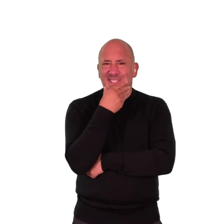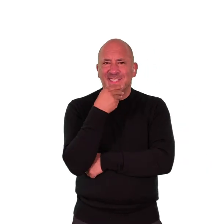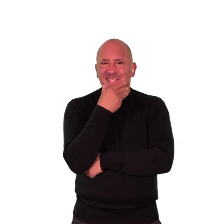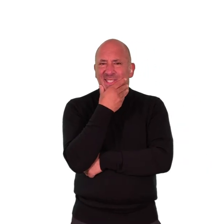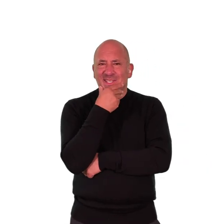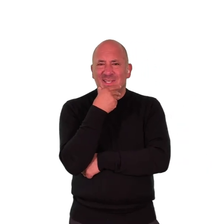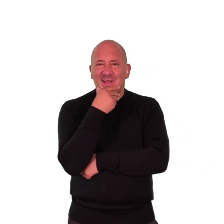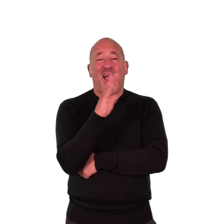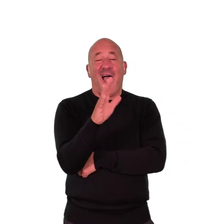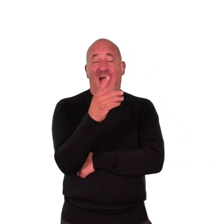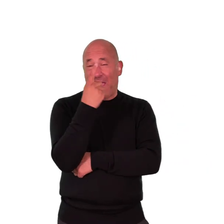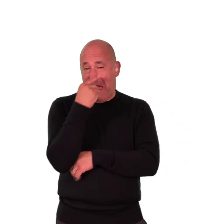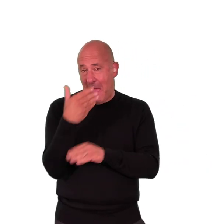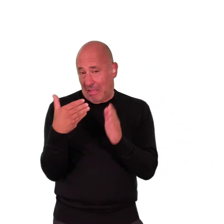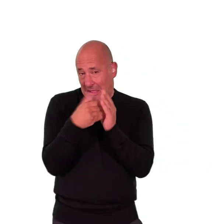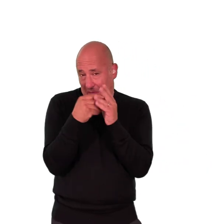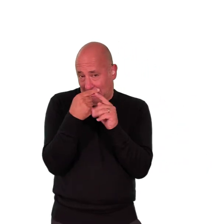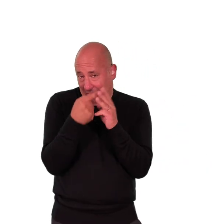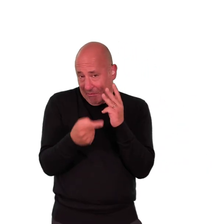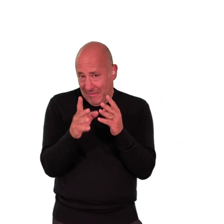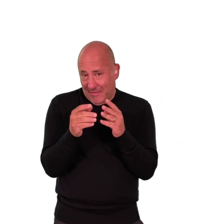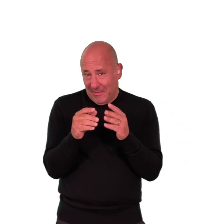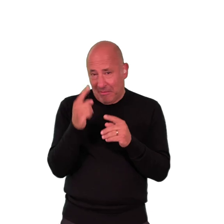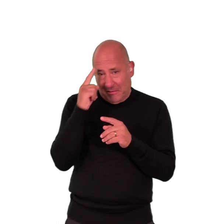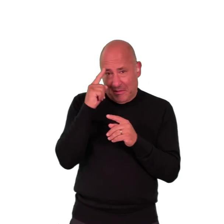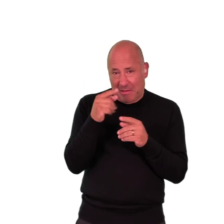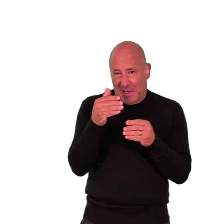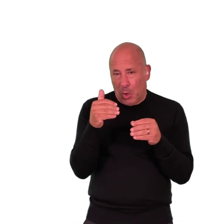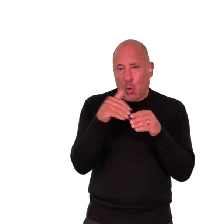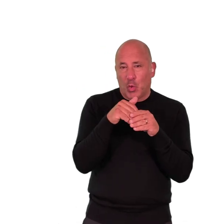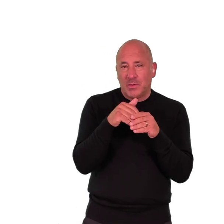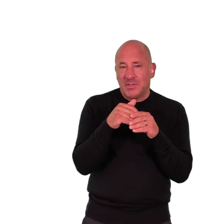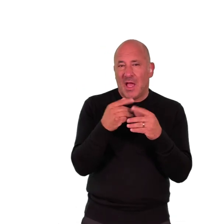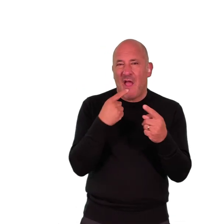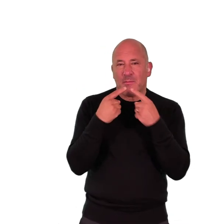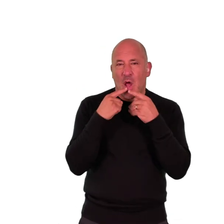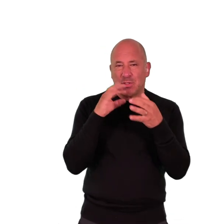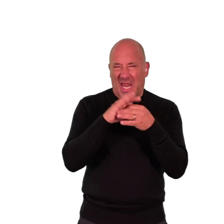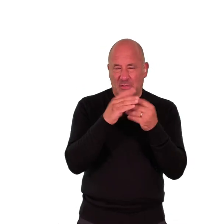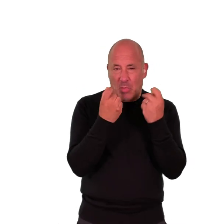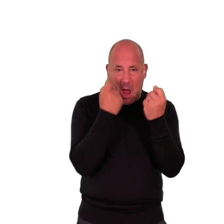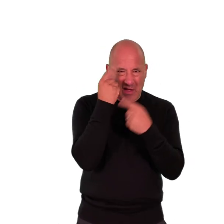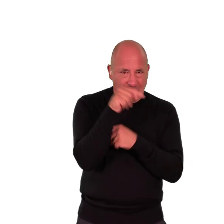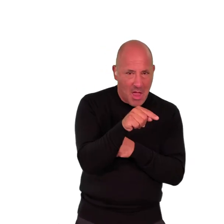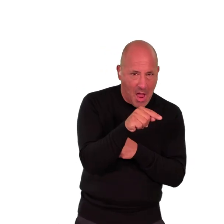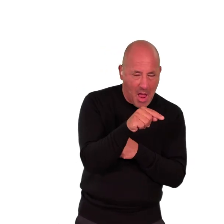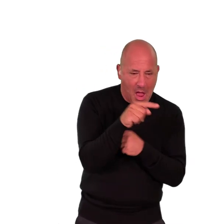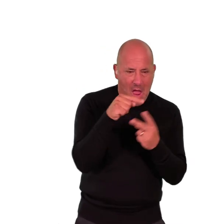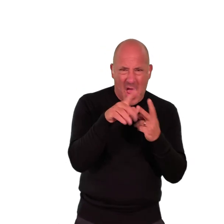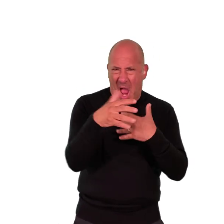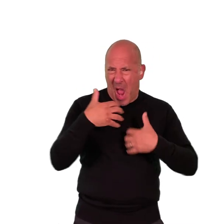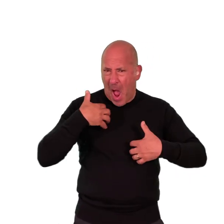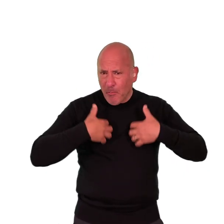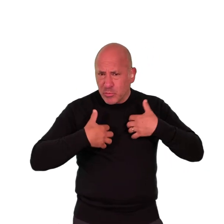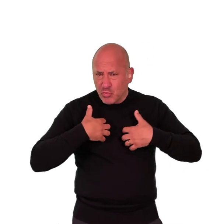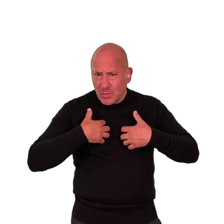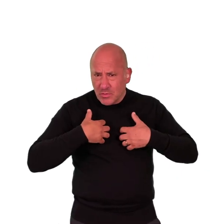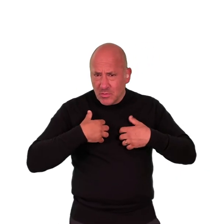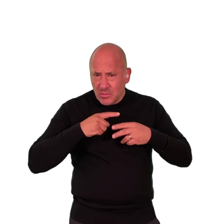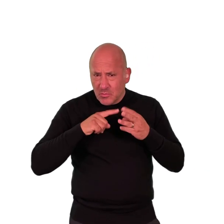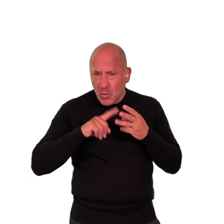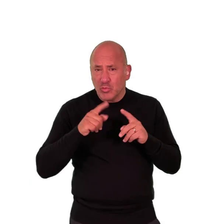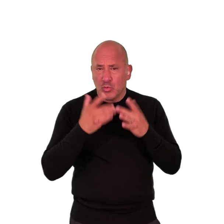challenging to know where to start. 3 things to remember. Include detail about the idea,